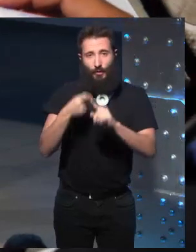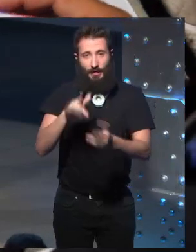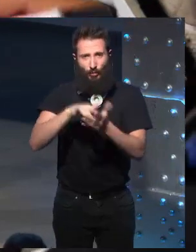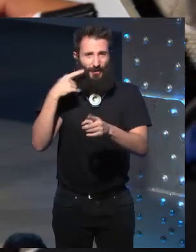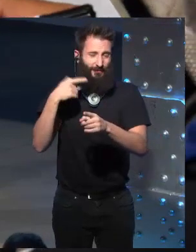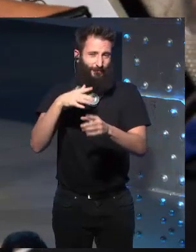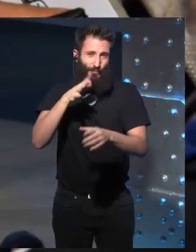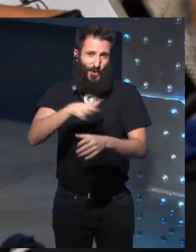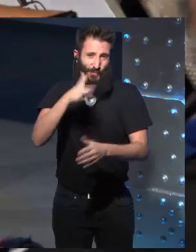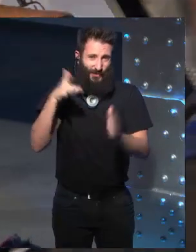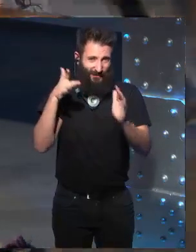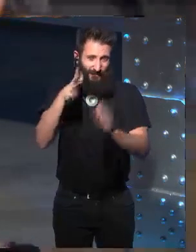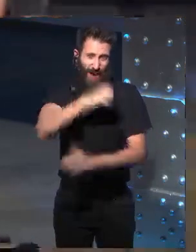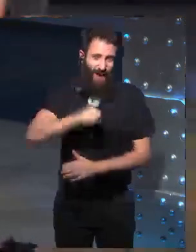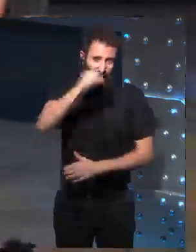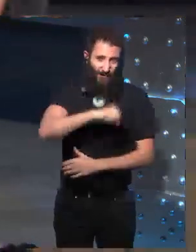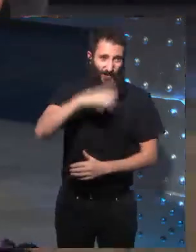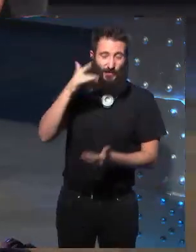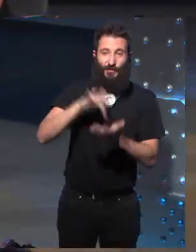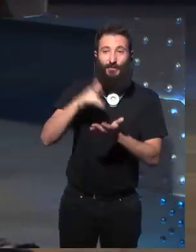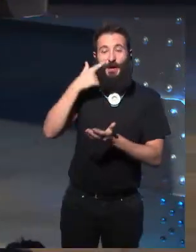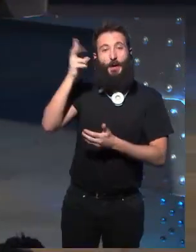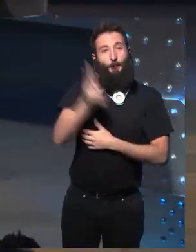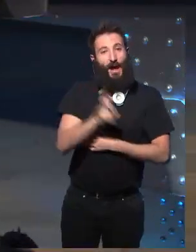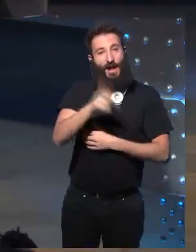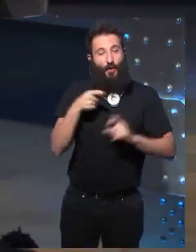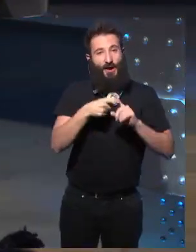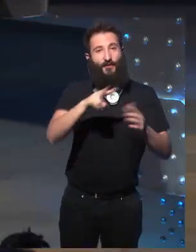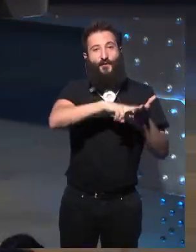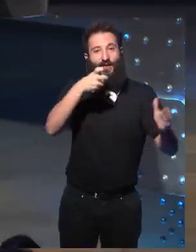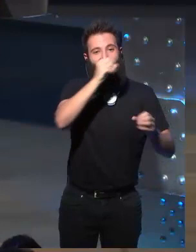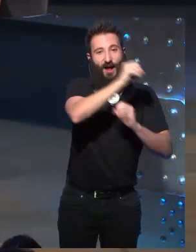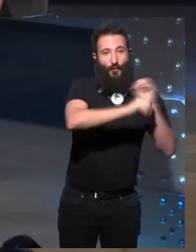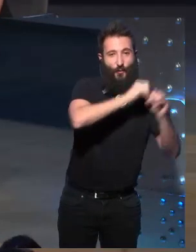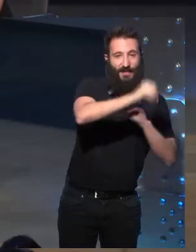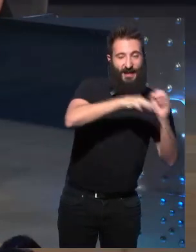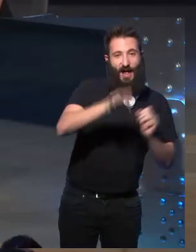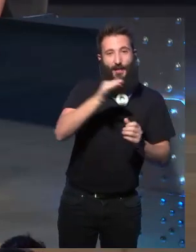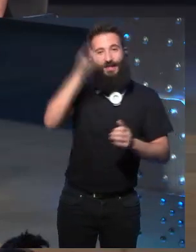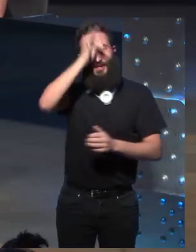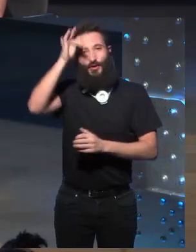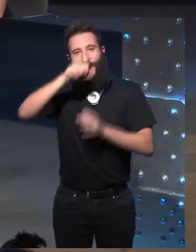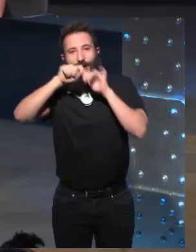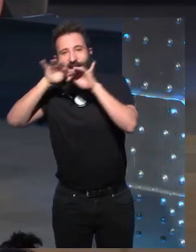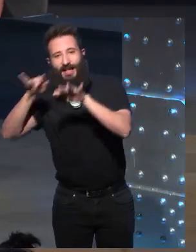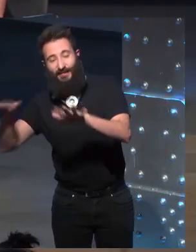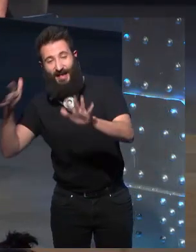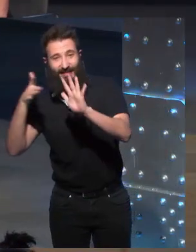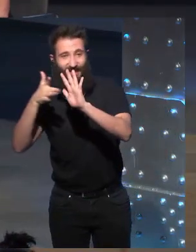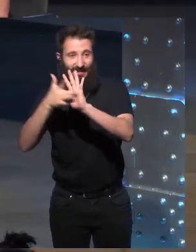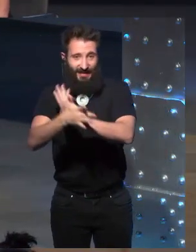Mientras que buscamos ese santo. While we're looking for this holy grail in quantum physics and